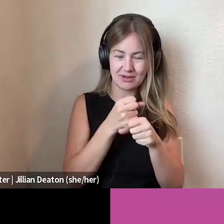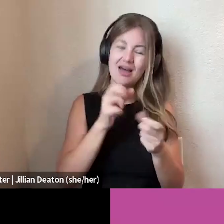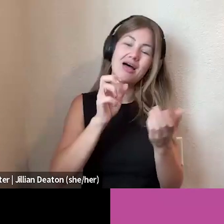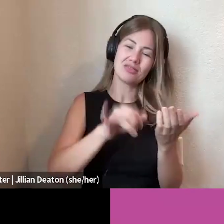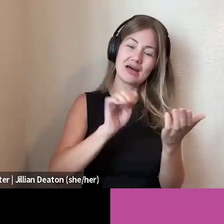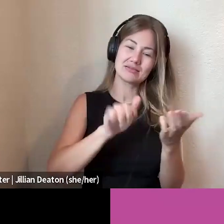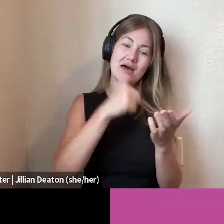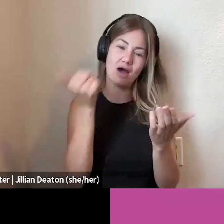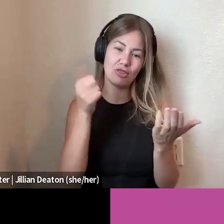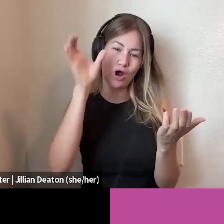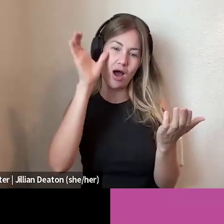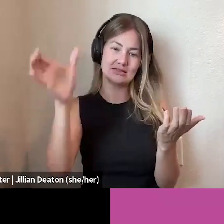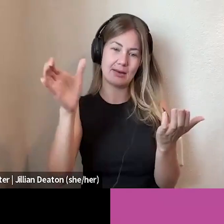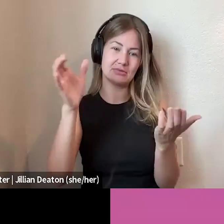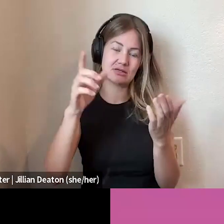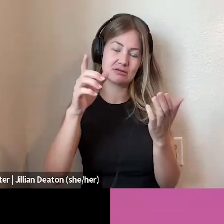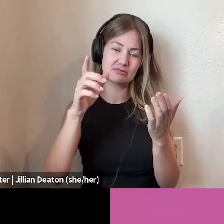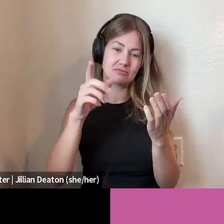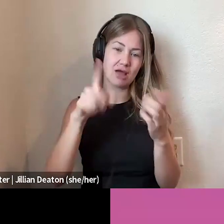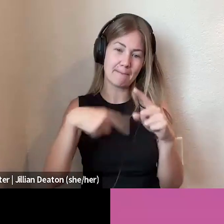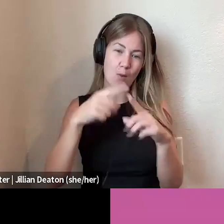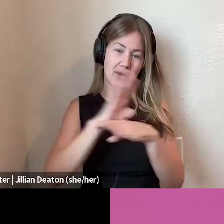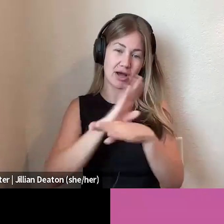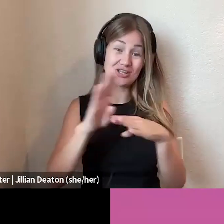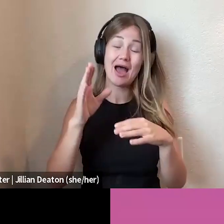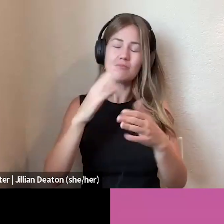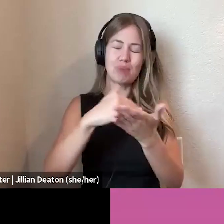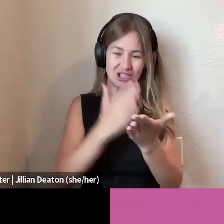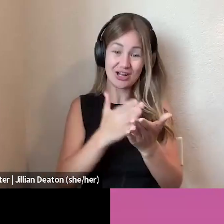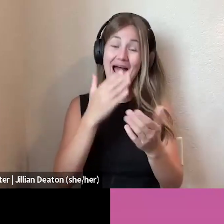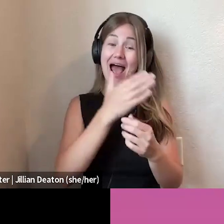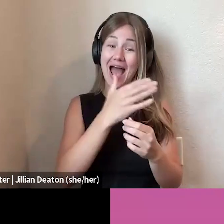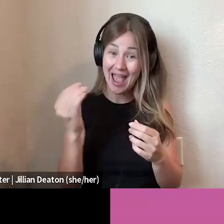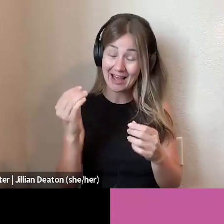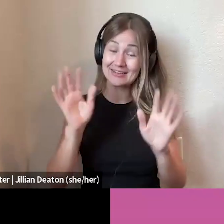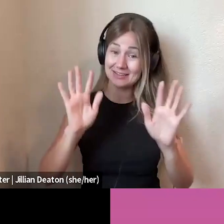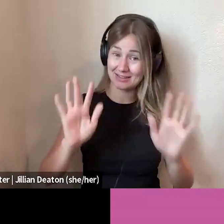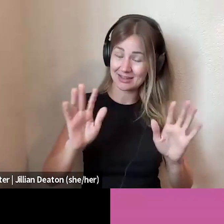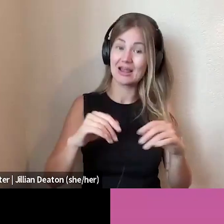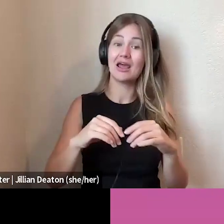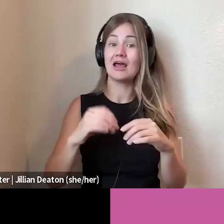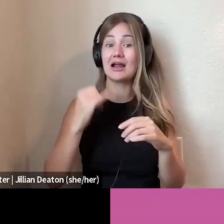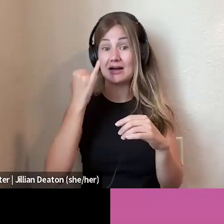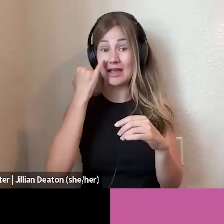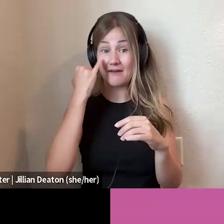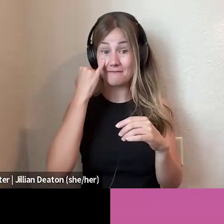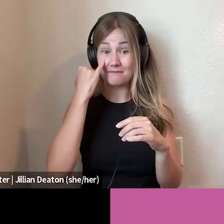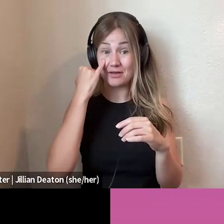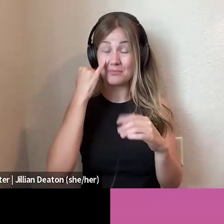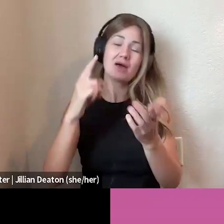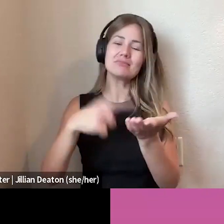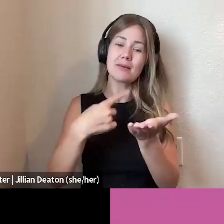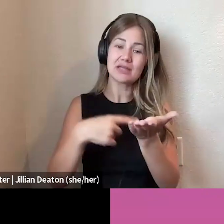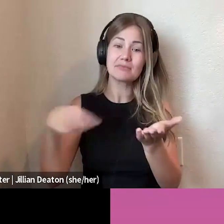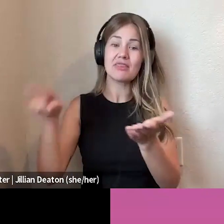another thing about thinking about budgets. And if you're doing a project budget and they allow overhead or arts administration, put it in there. And sometimes they even make the